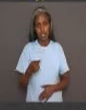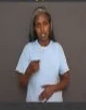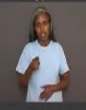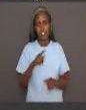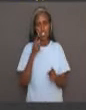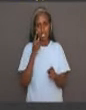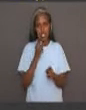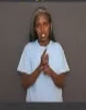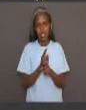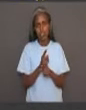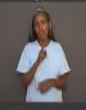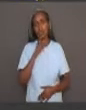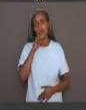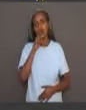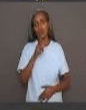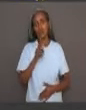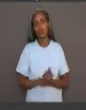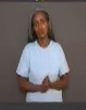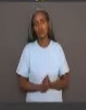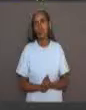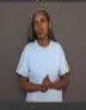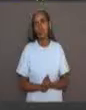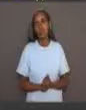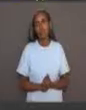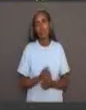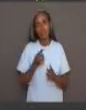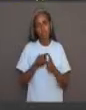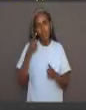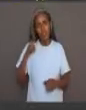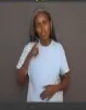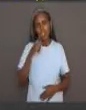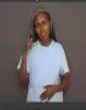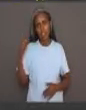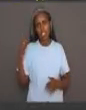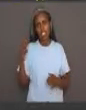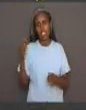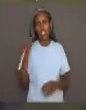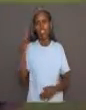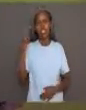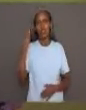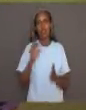the assertion is true for every natural number n.